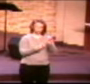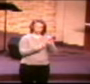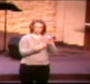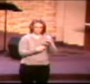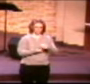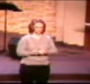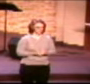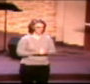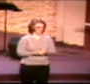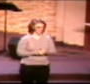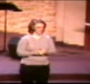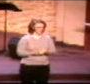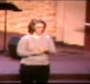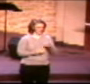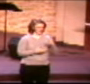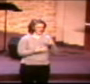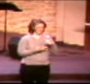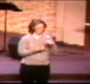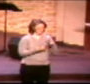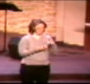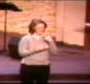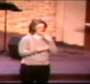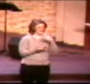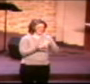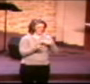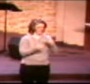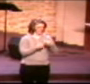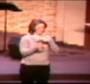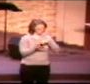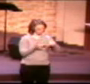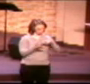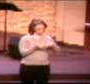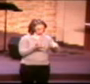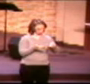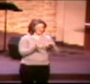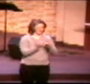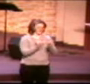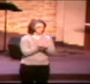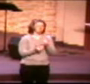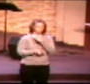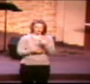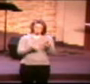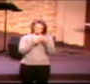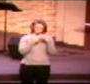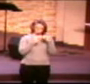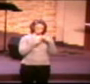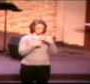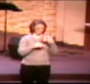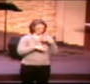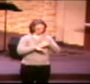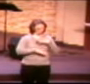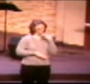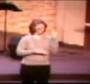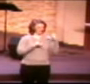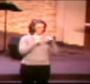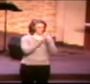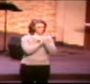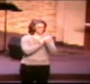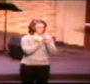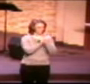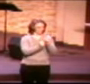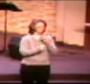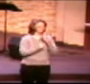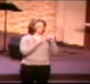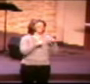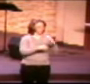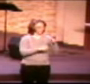from the pages of Scripture. And I just want to reiterate what you've already said. You're at your best when you worship together. And so when Paul